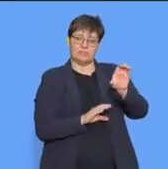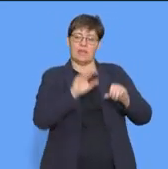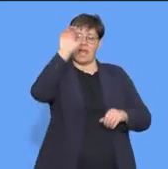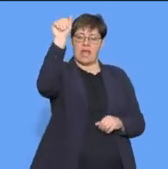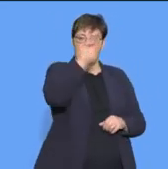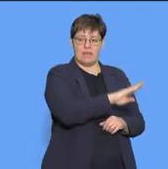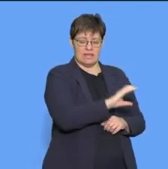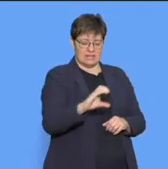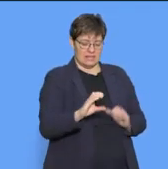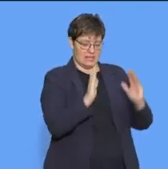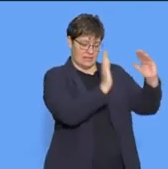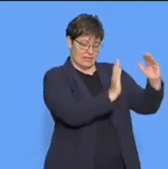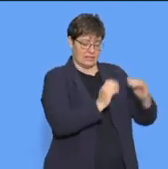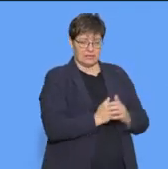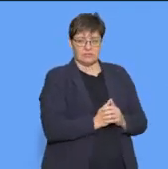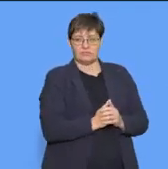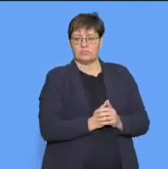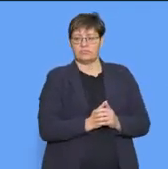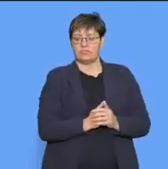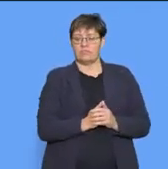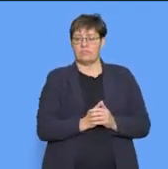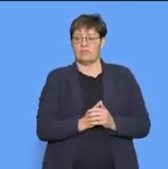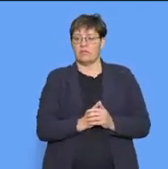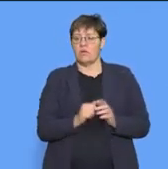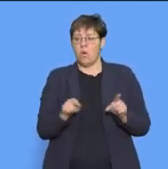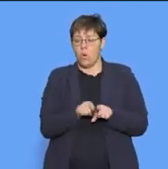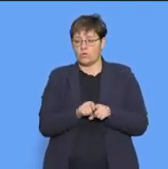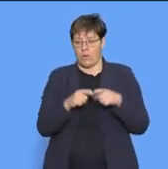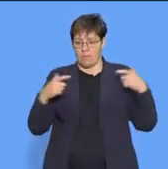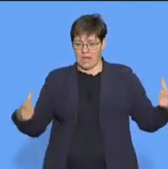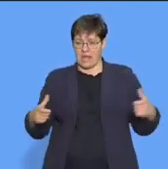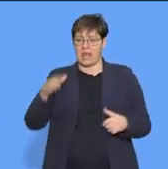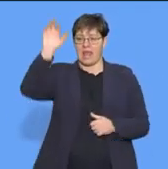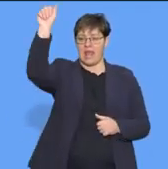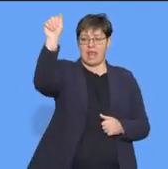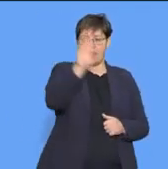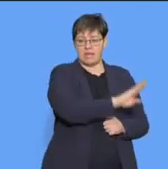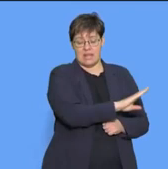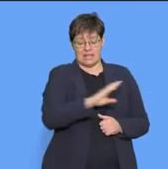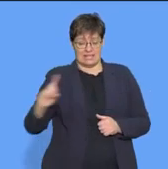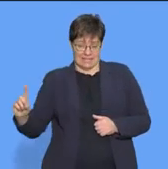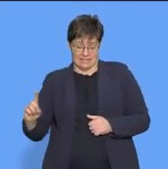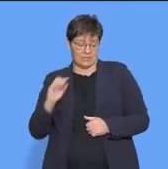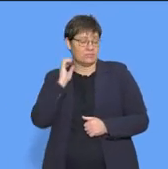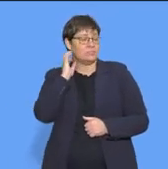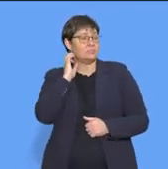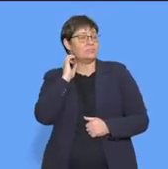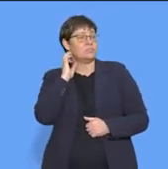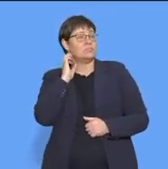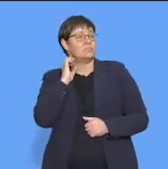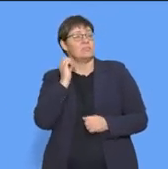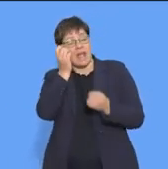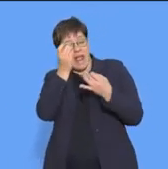this little triangle here. It's also contained in the big triangle. Now, which